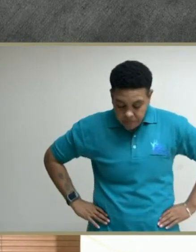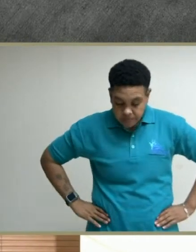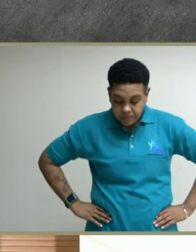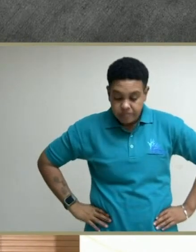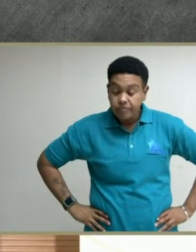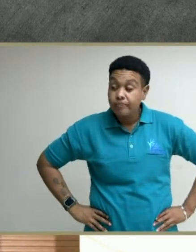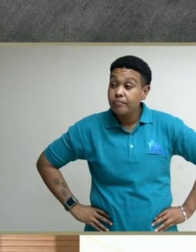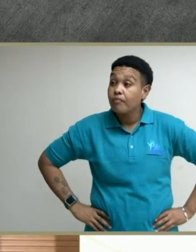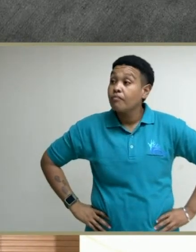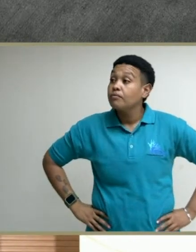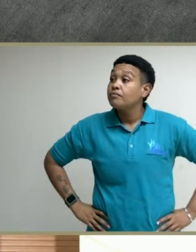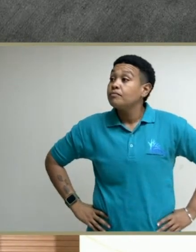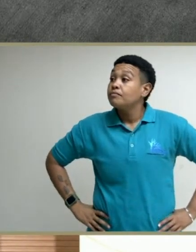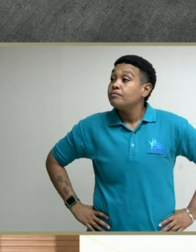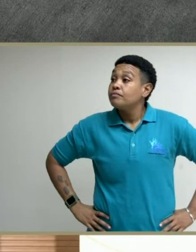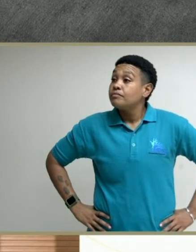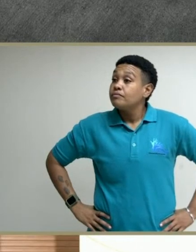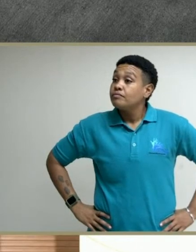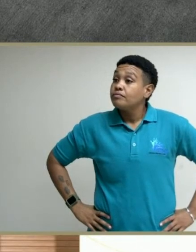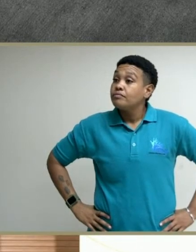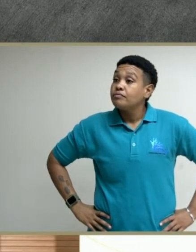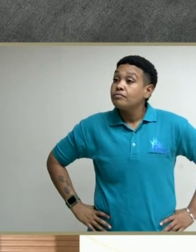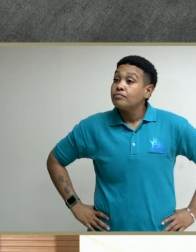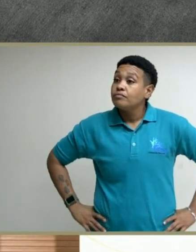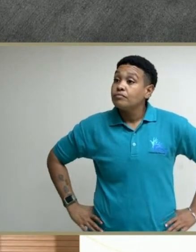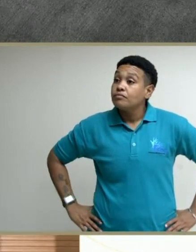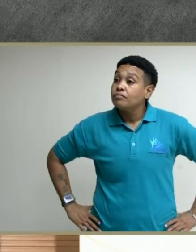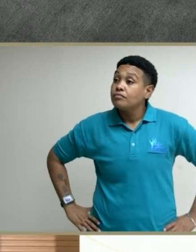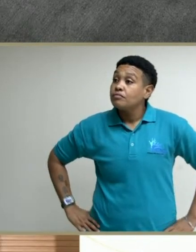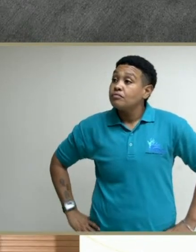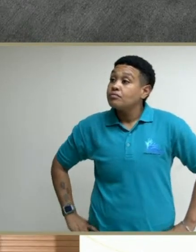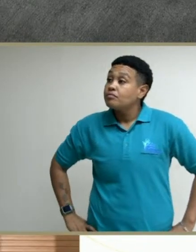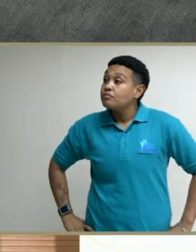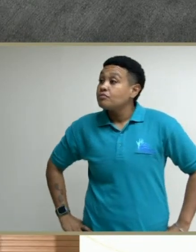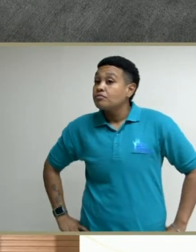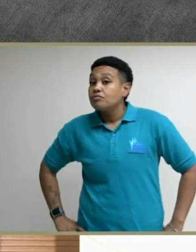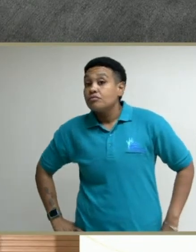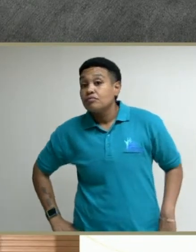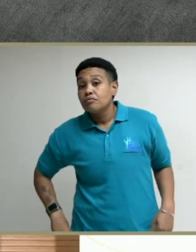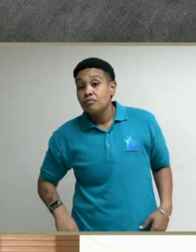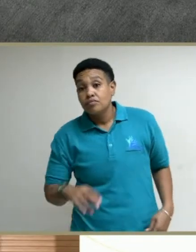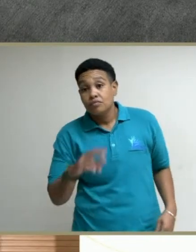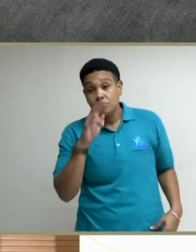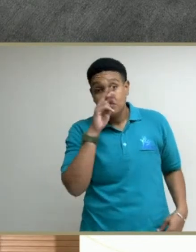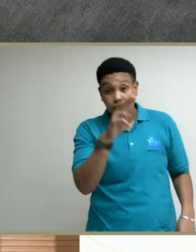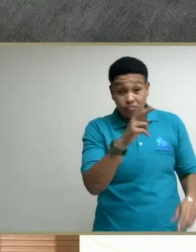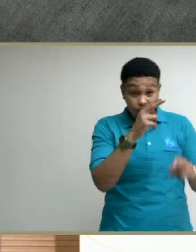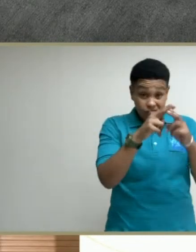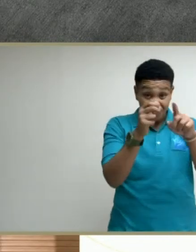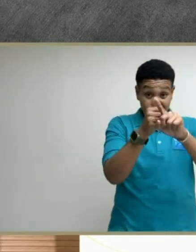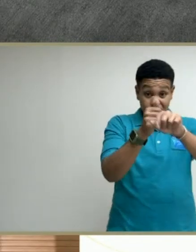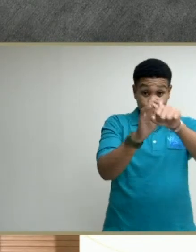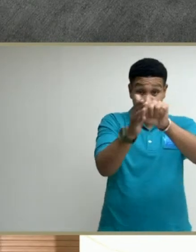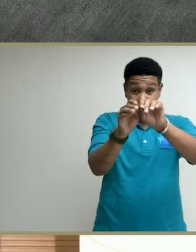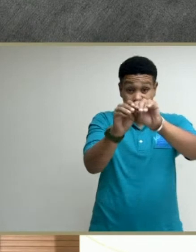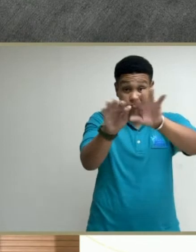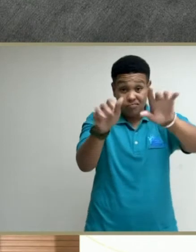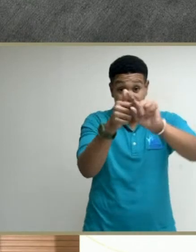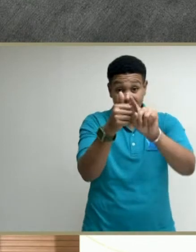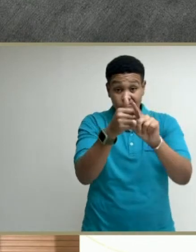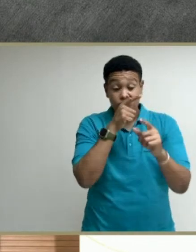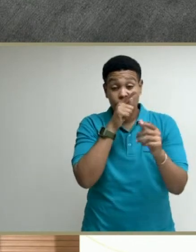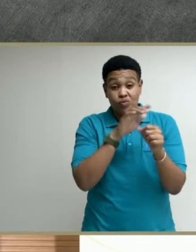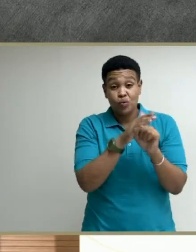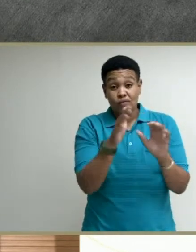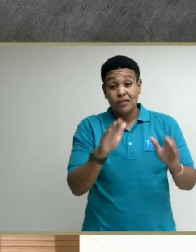Just to look briefly at the comorbidities and risk factors in COVID-19 related deaths, 3 out